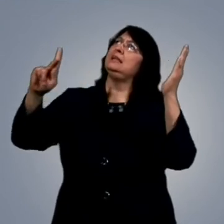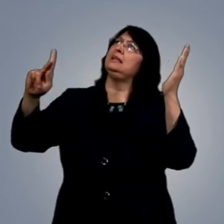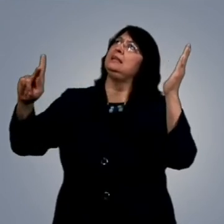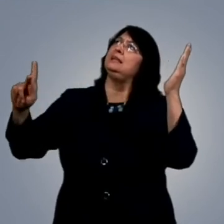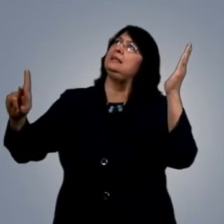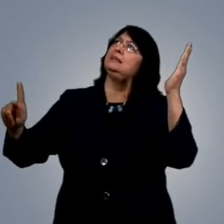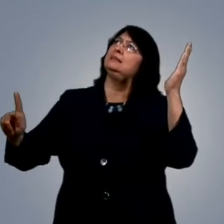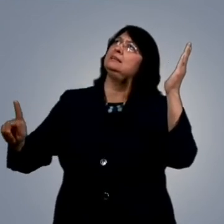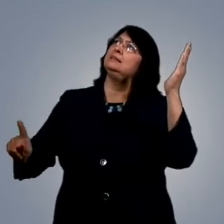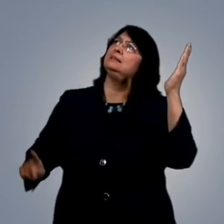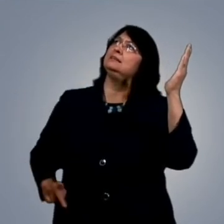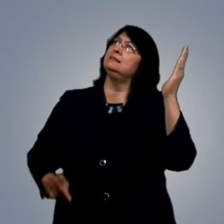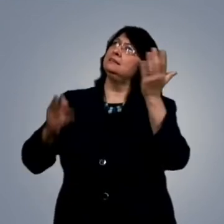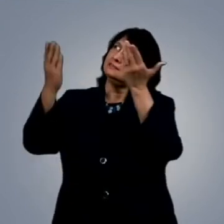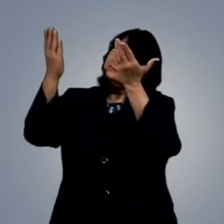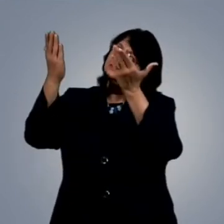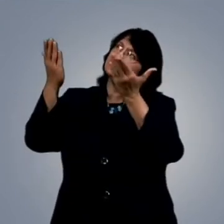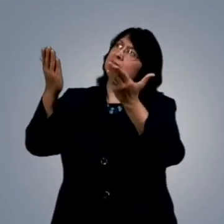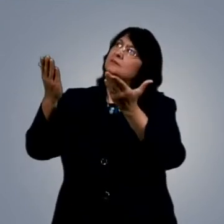King,